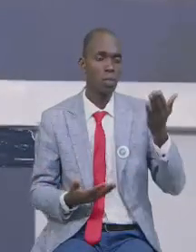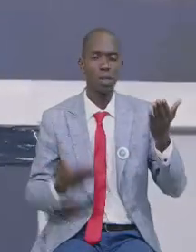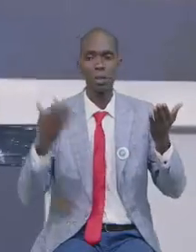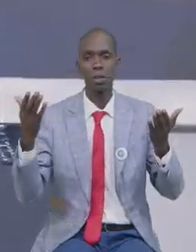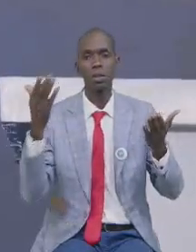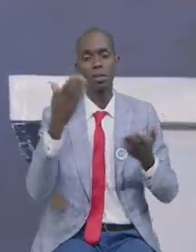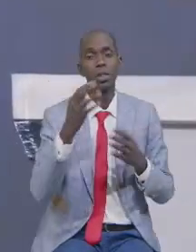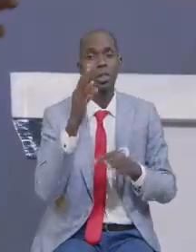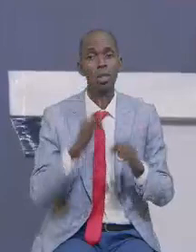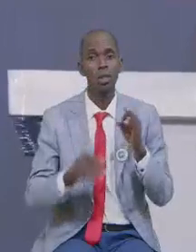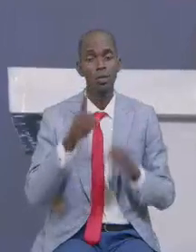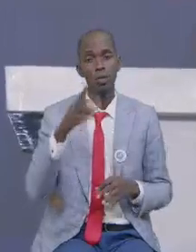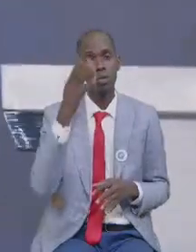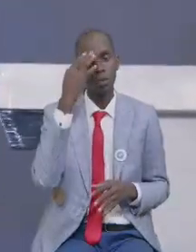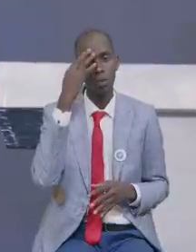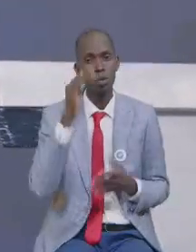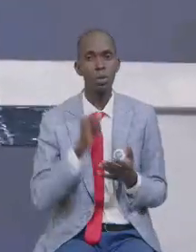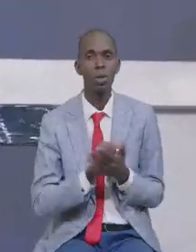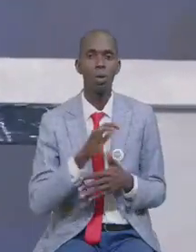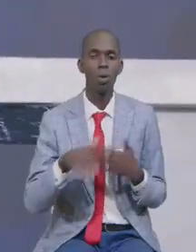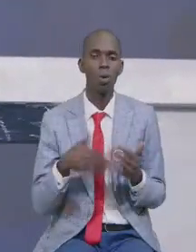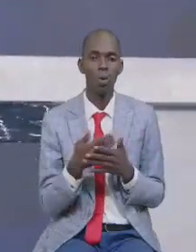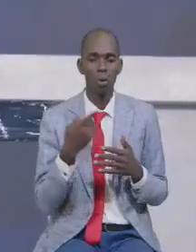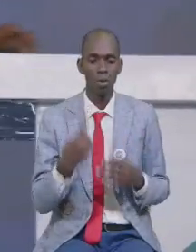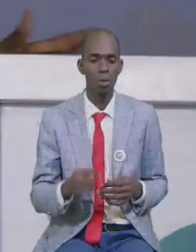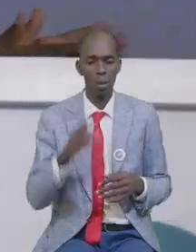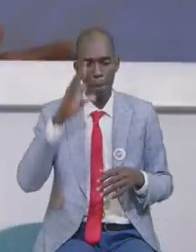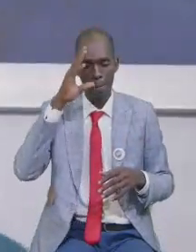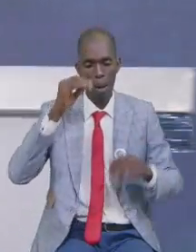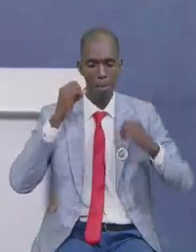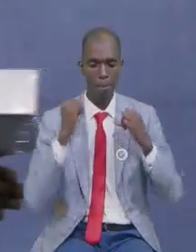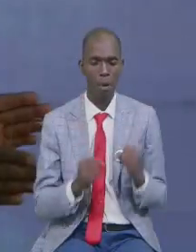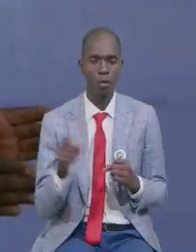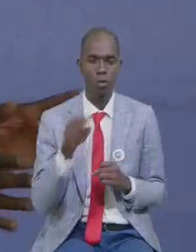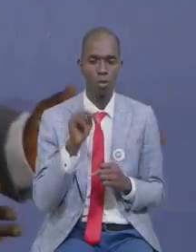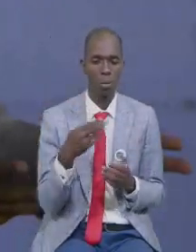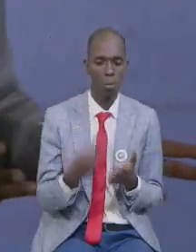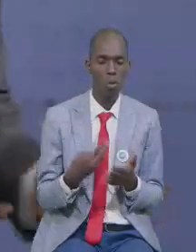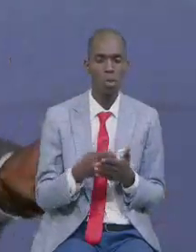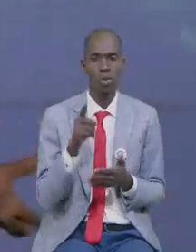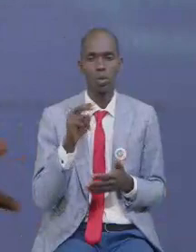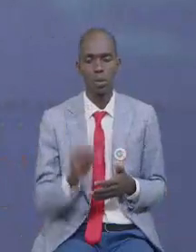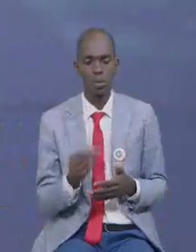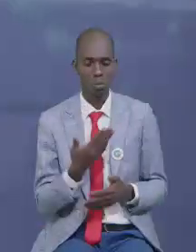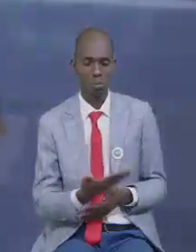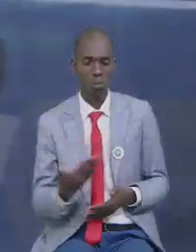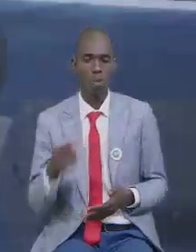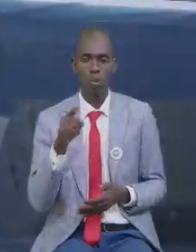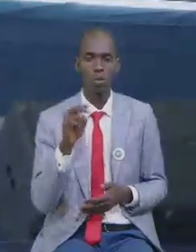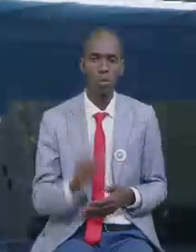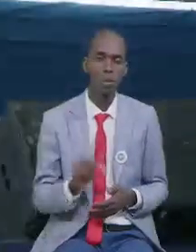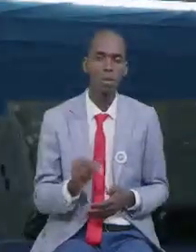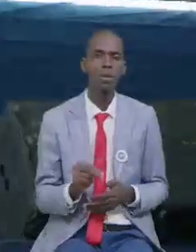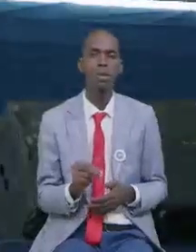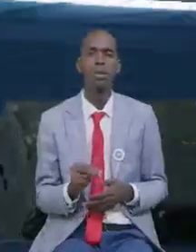you knew that all the manpower you need, all the money you need, all the material things you need, all the resources you need,